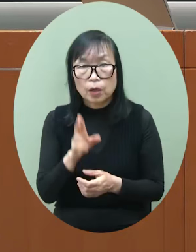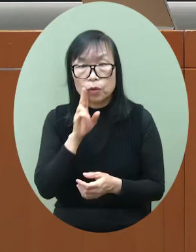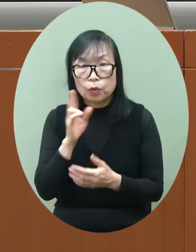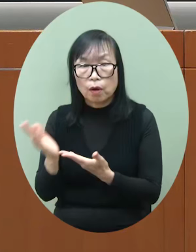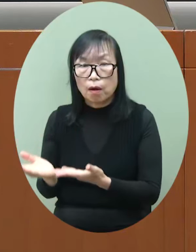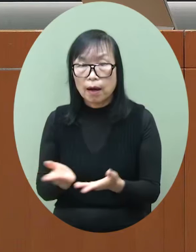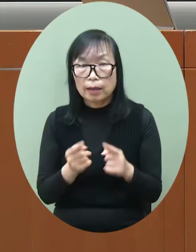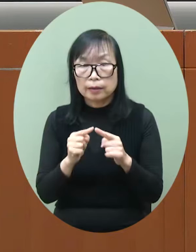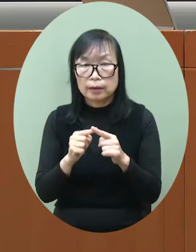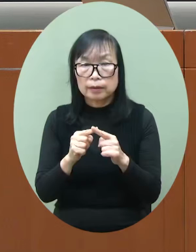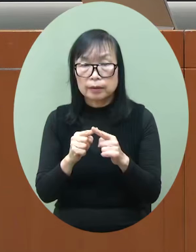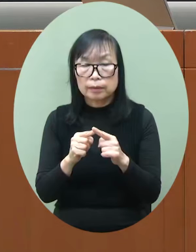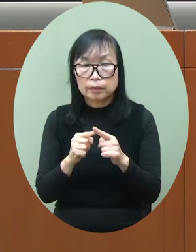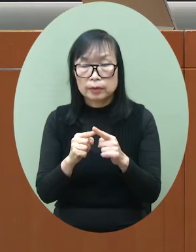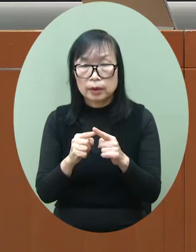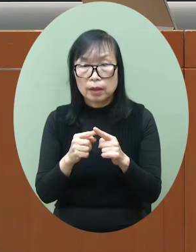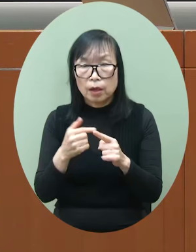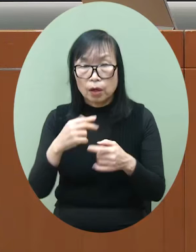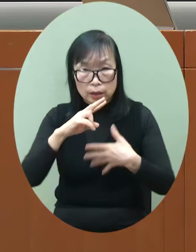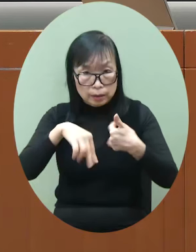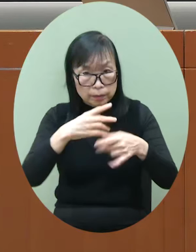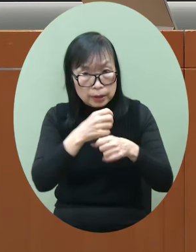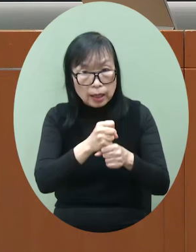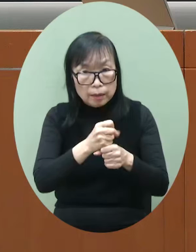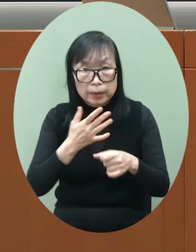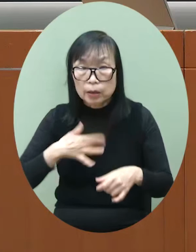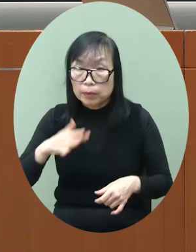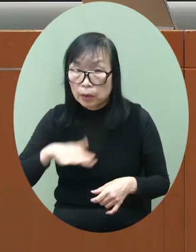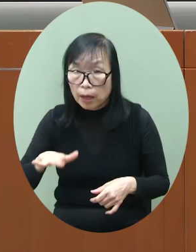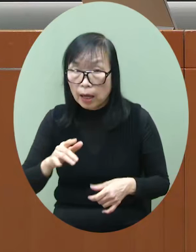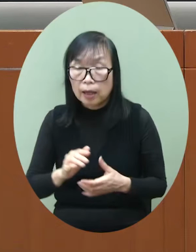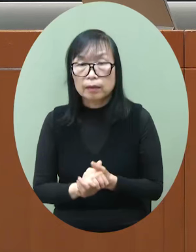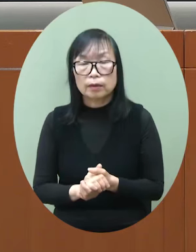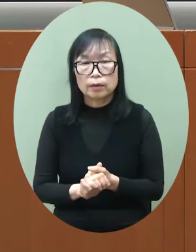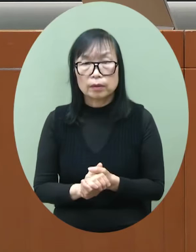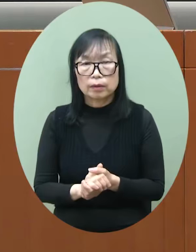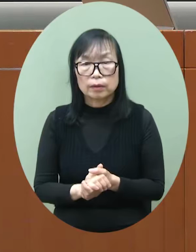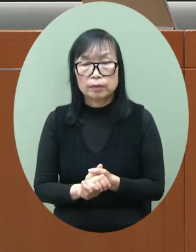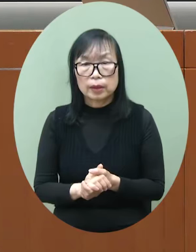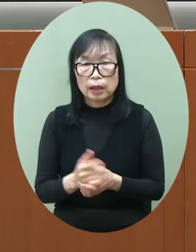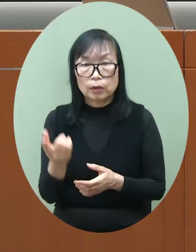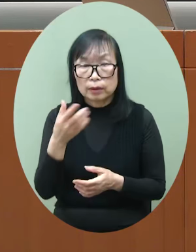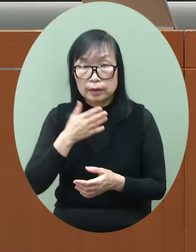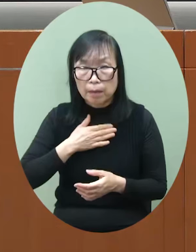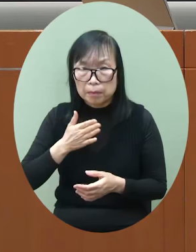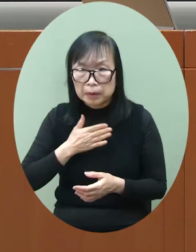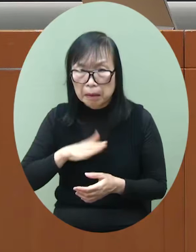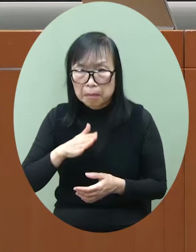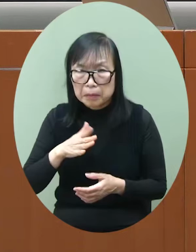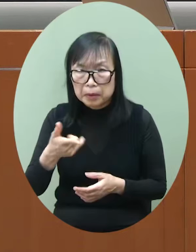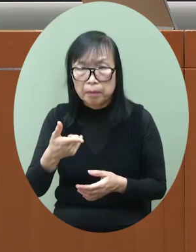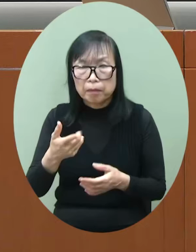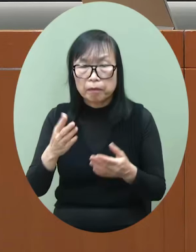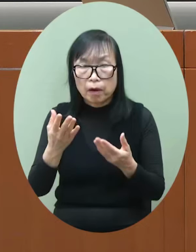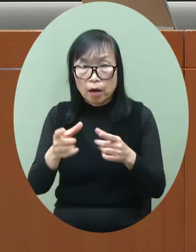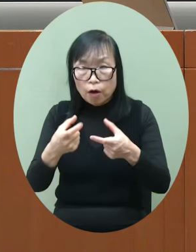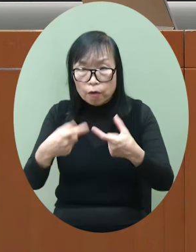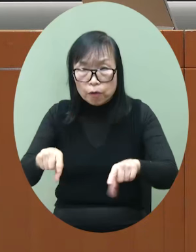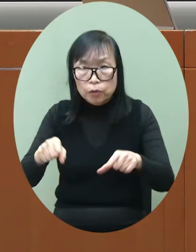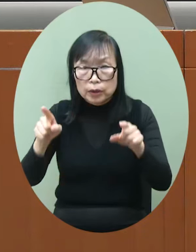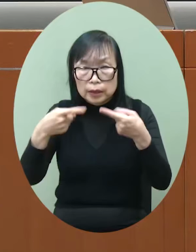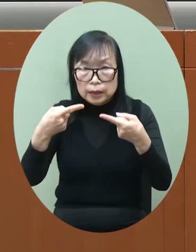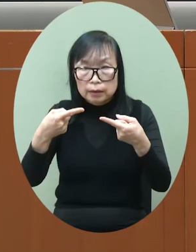also are you worried that the Covid situation may rebound after the Easter holidays given that so many people have gone out to the streets